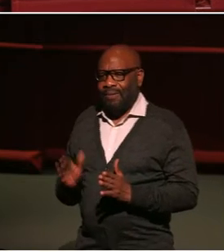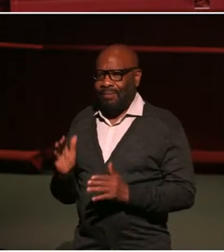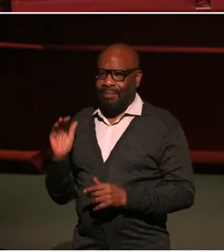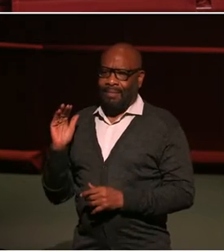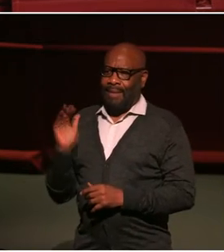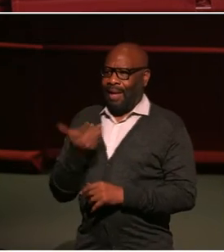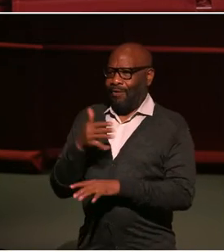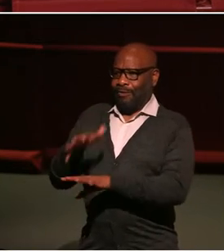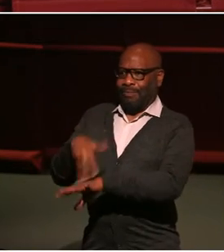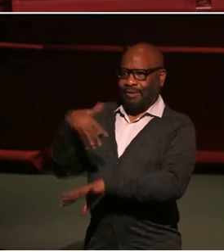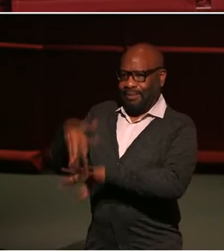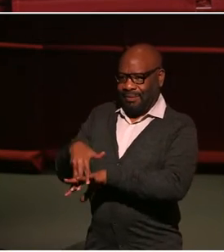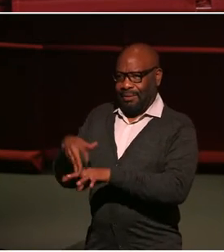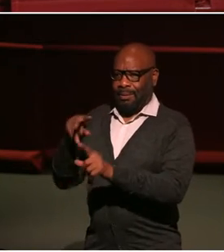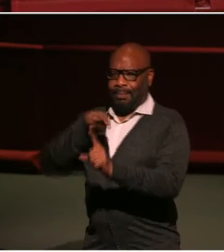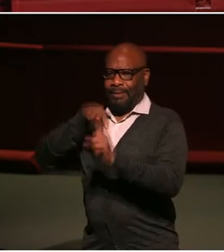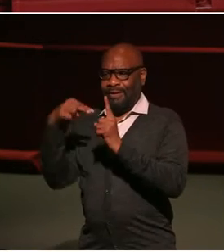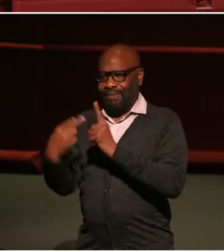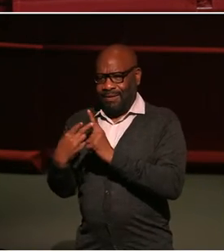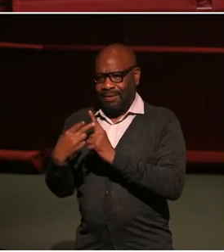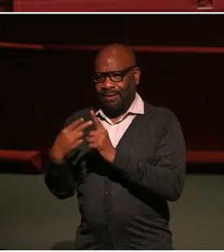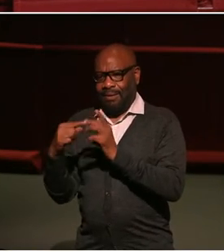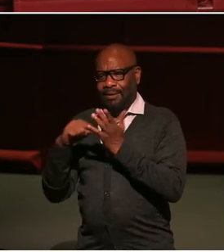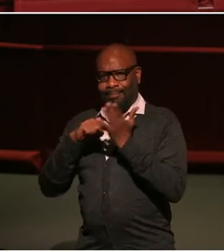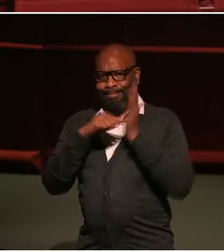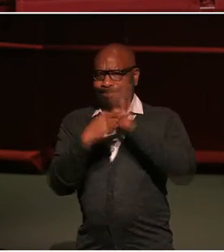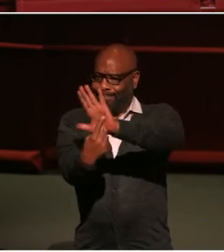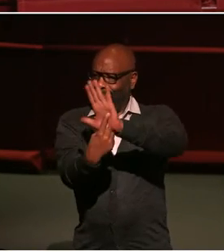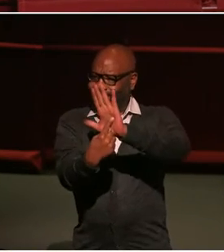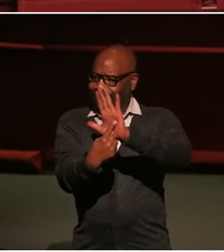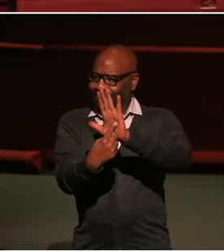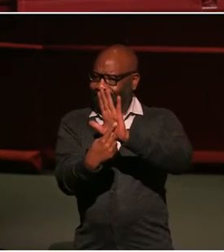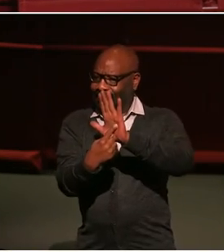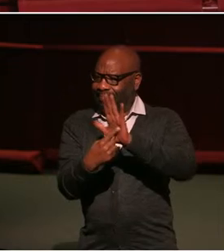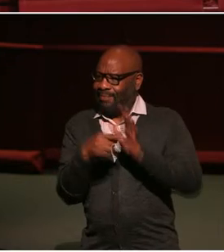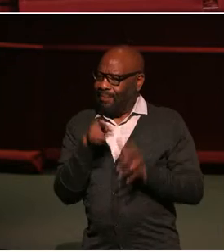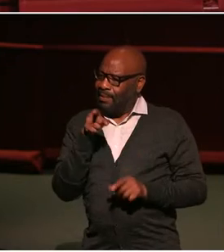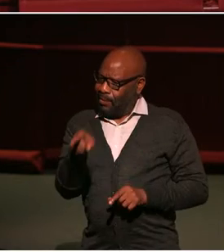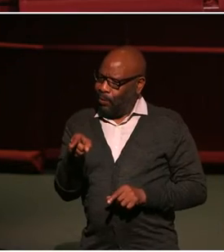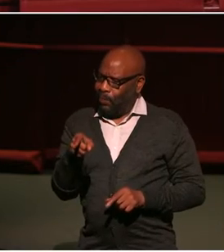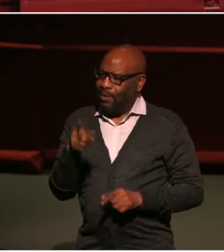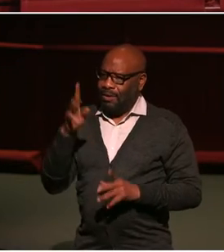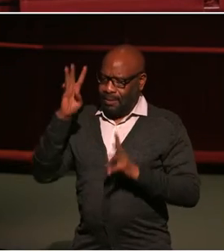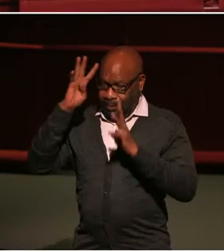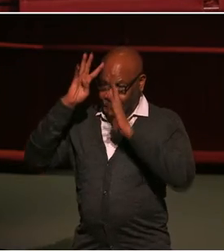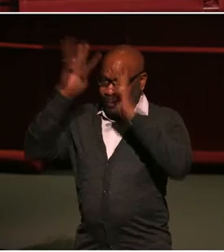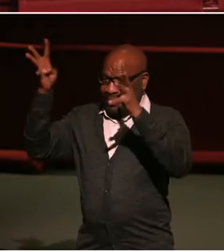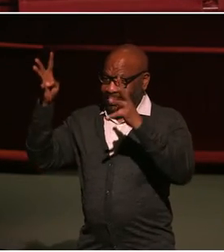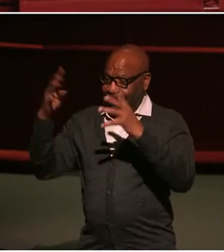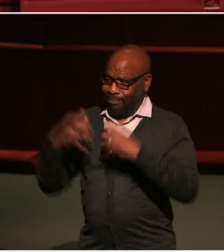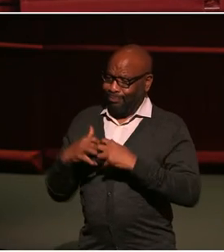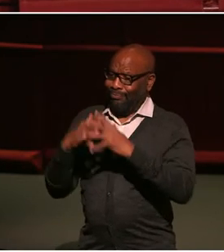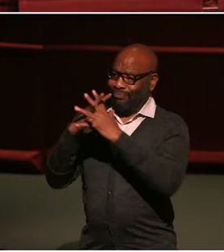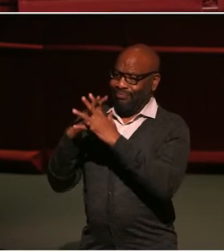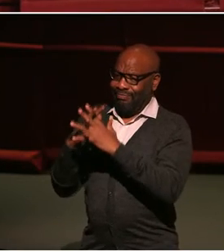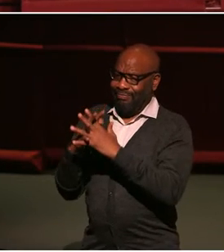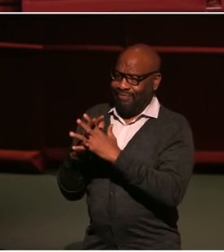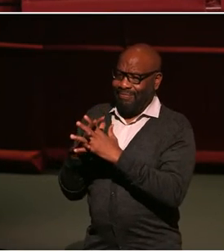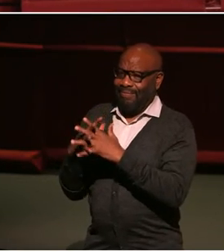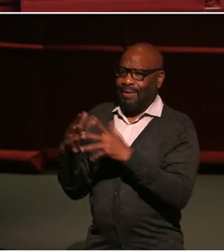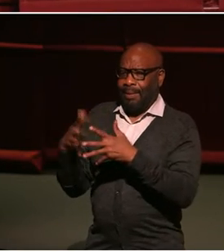the forefront. And you created the American Indian